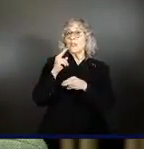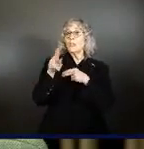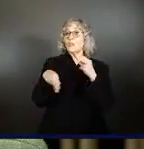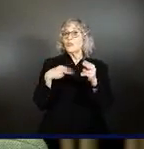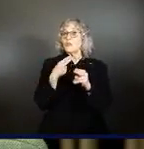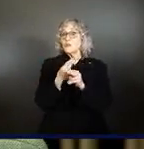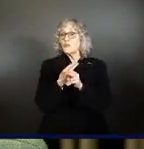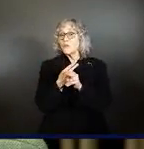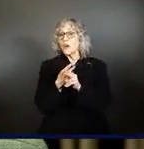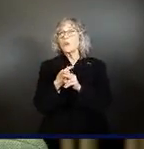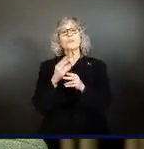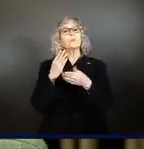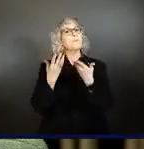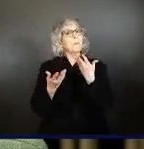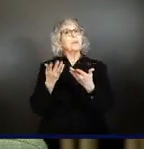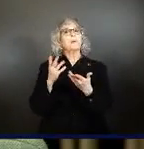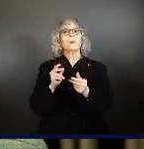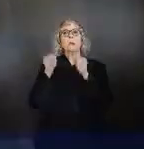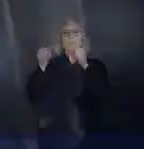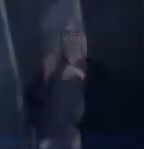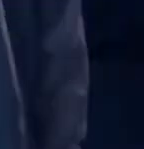inspiration? Let's take a look.